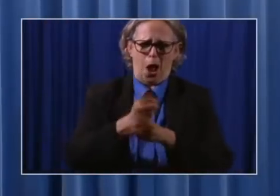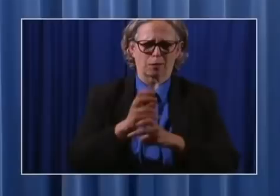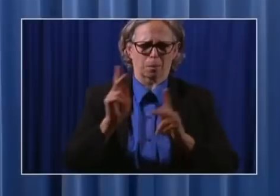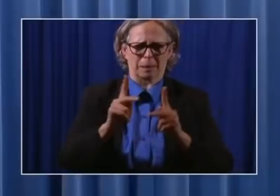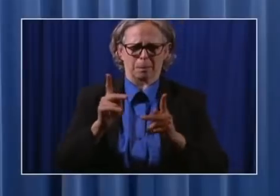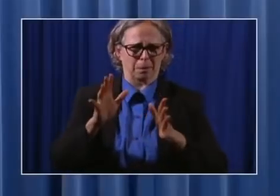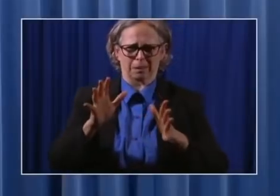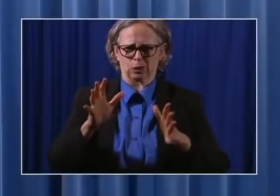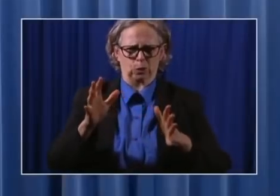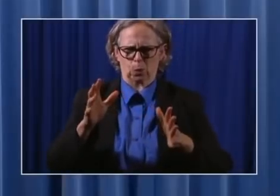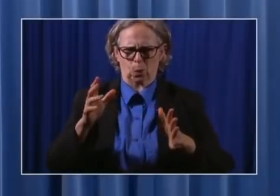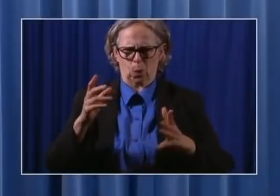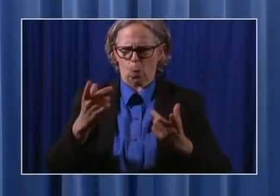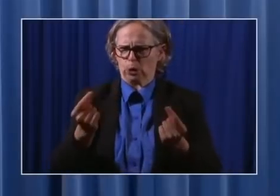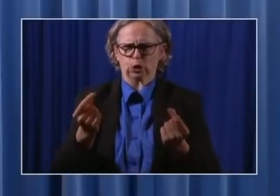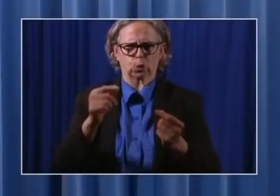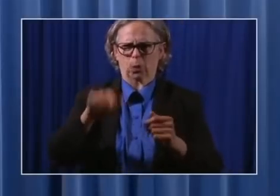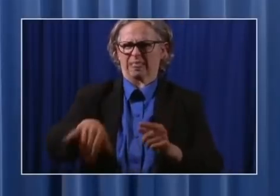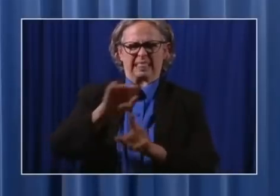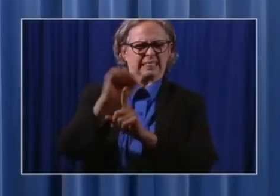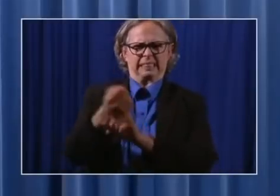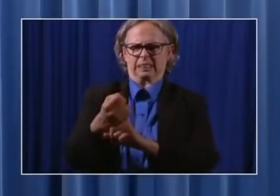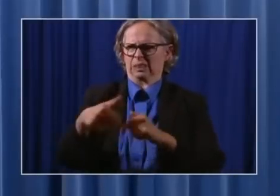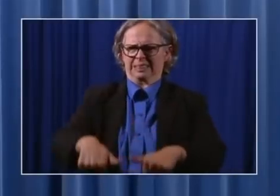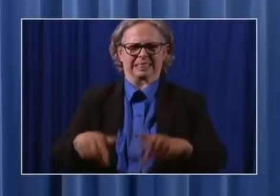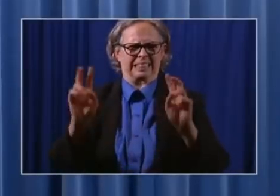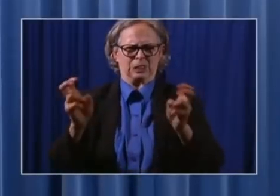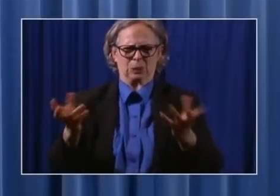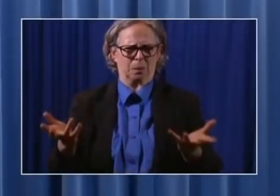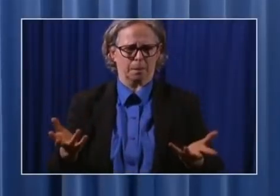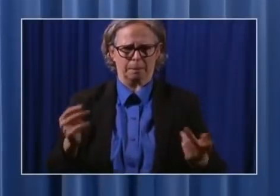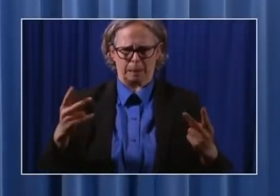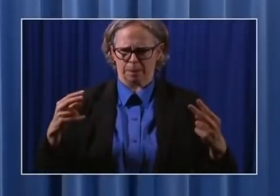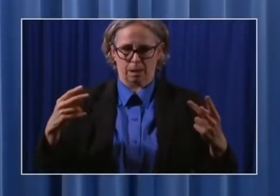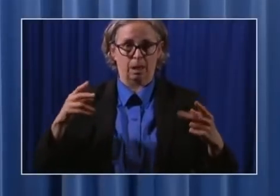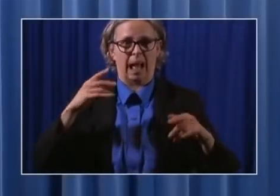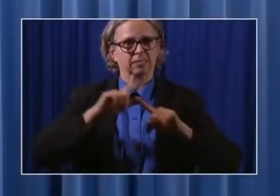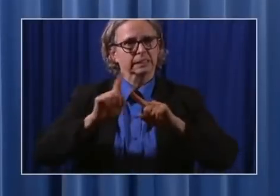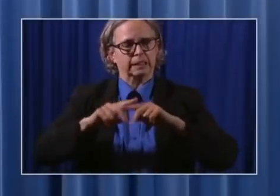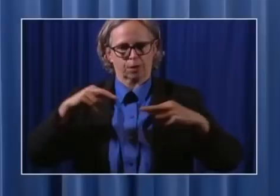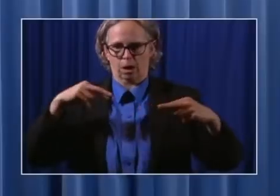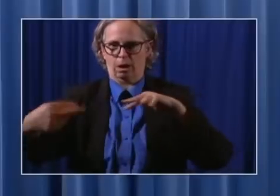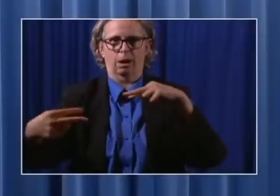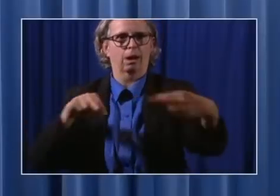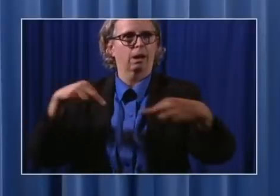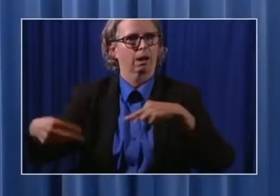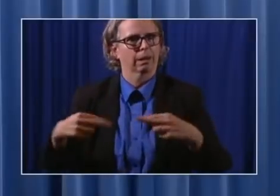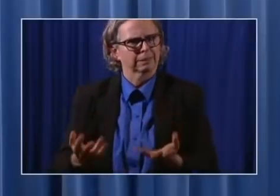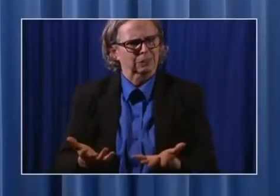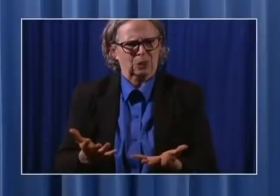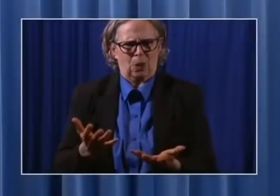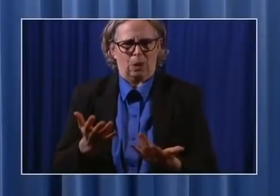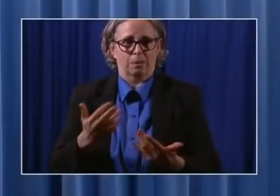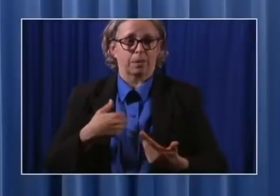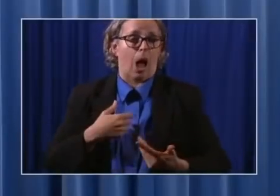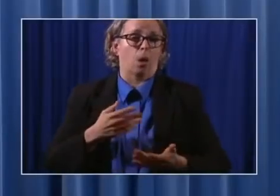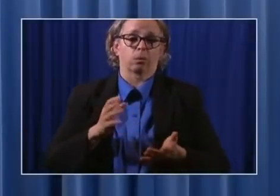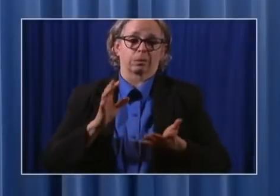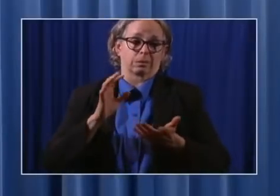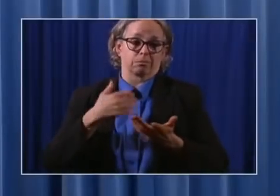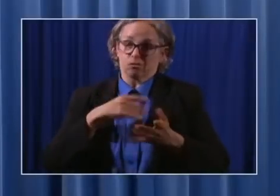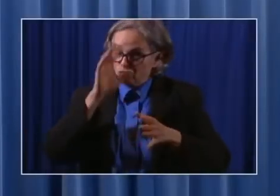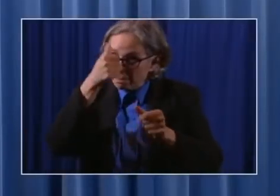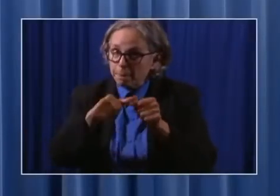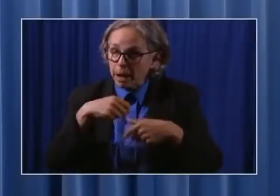you can argue this either way. I happen to believe what I have said about the policy. A